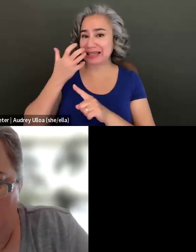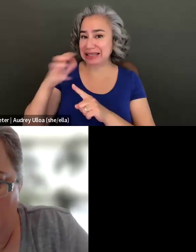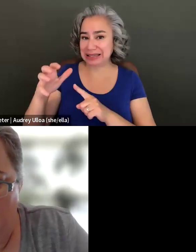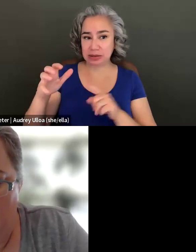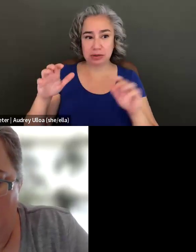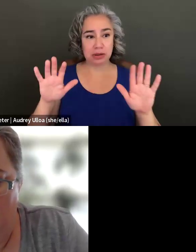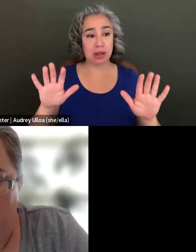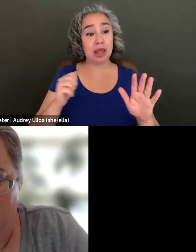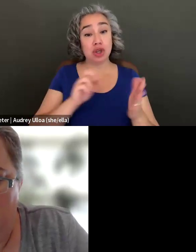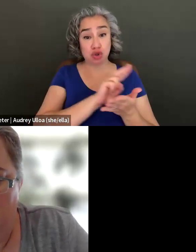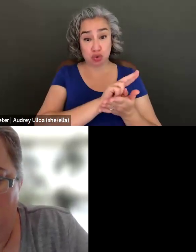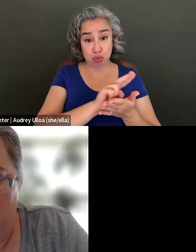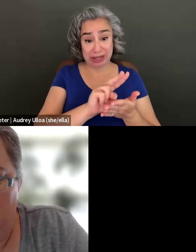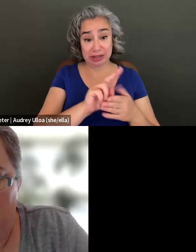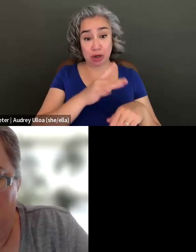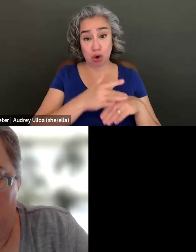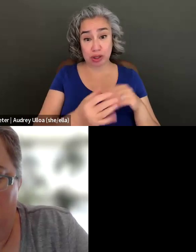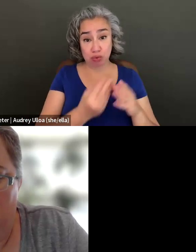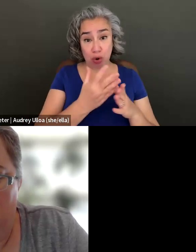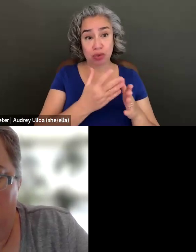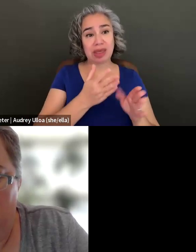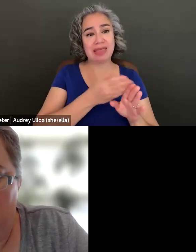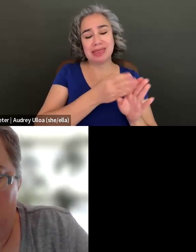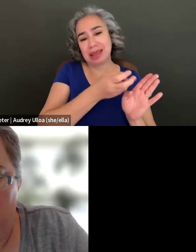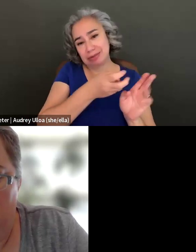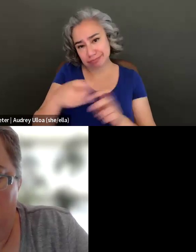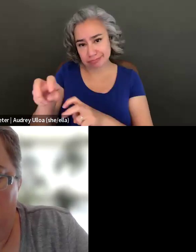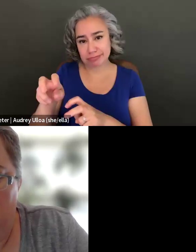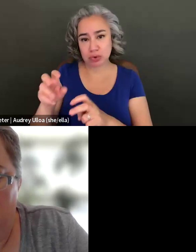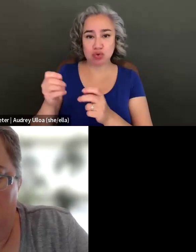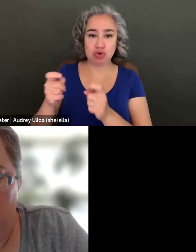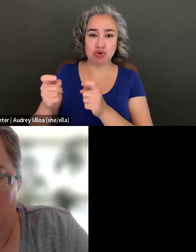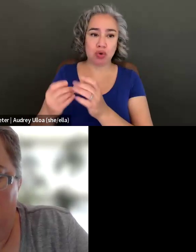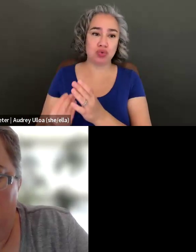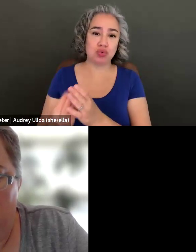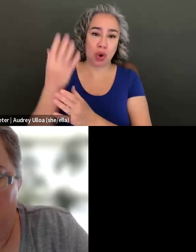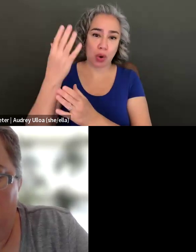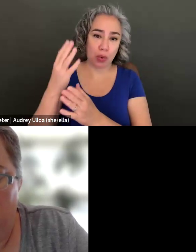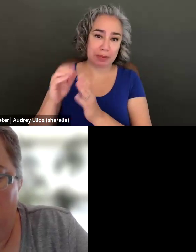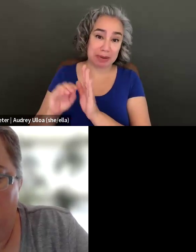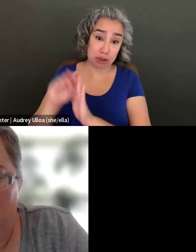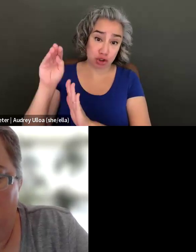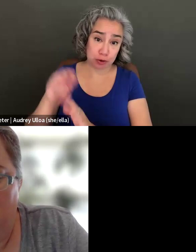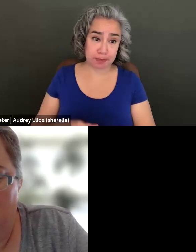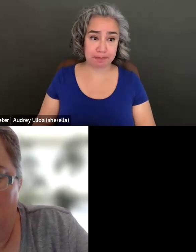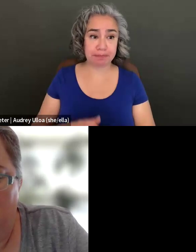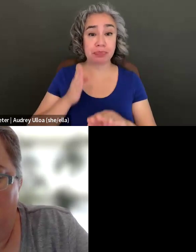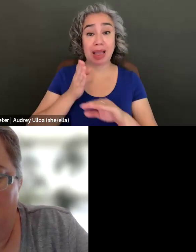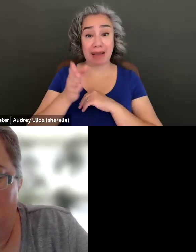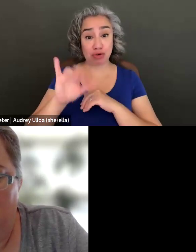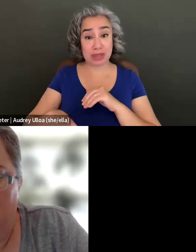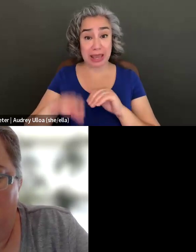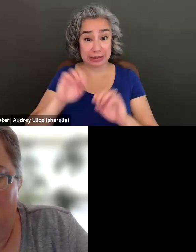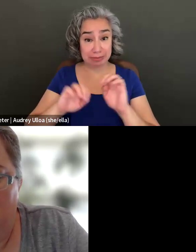at an early growth stage before moving them into control conditions to grow to maturity. At the conclusion of this experiment,